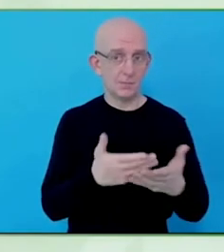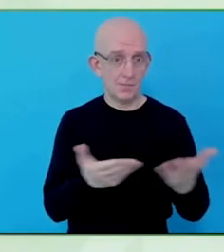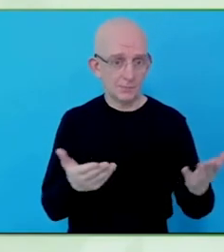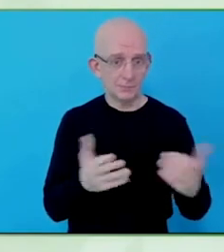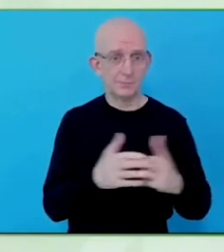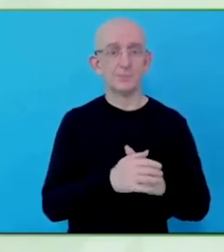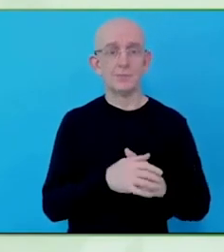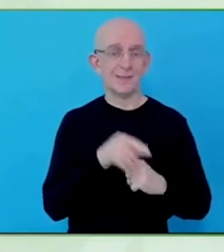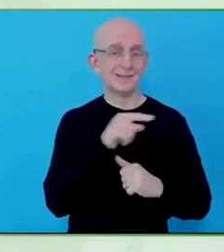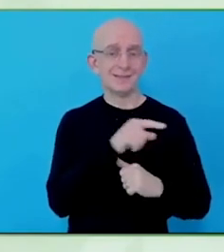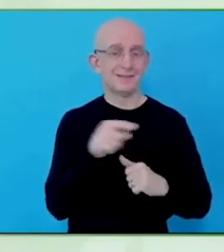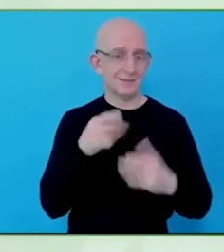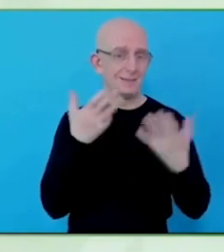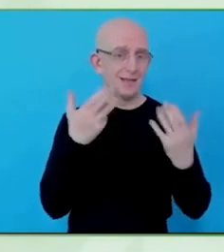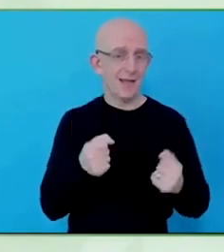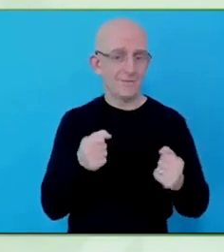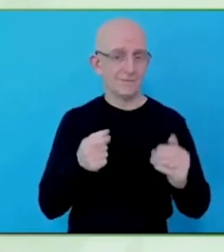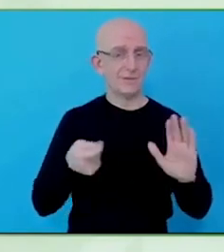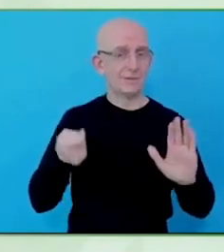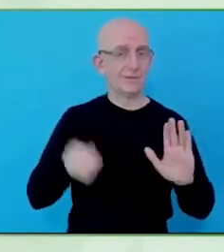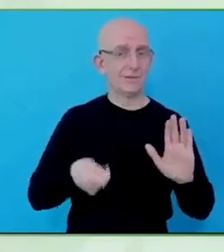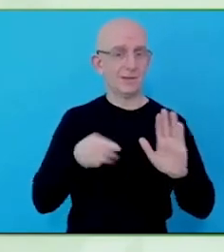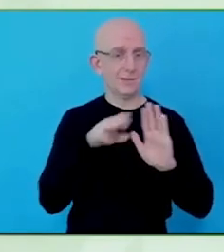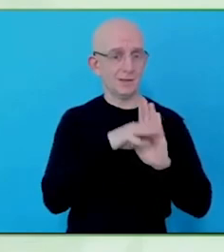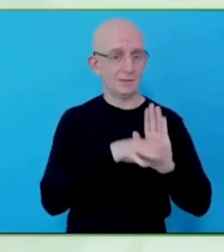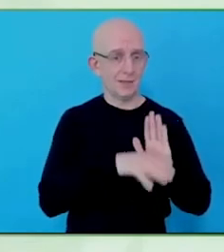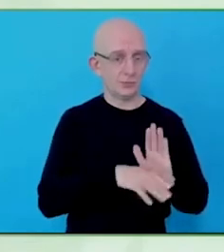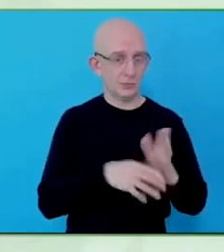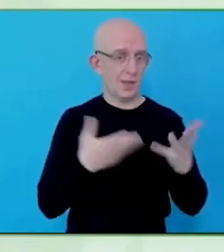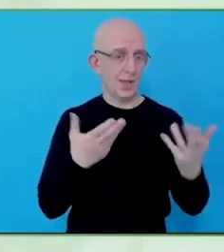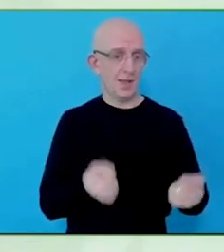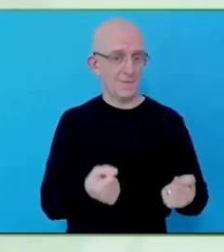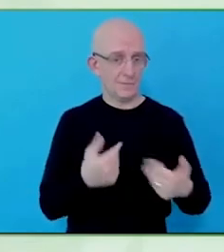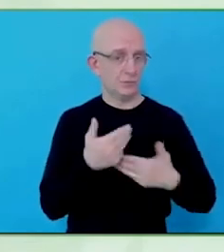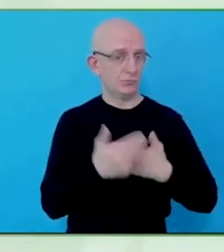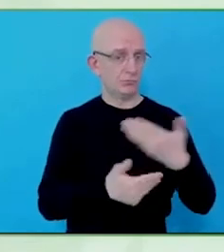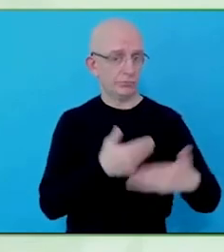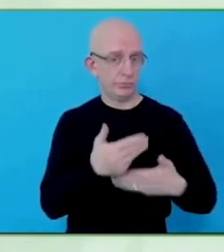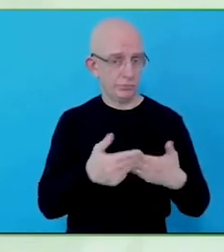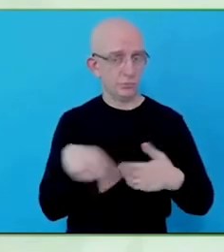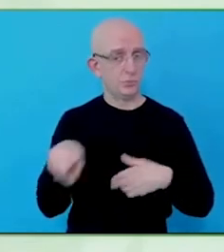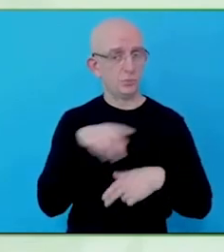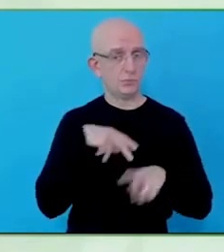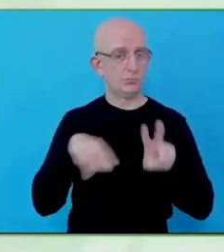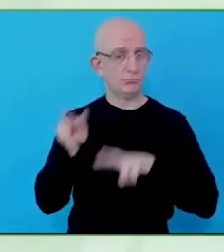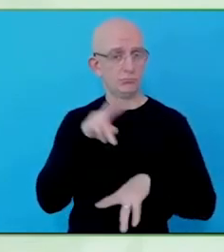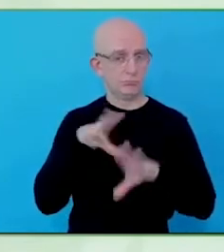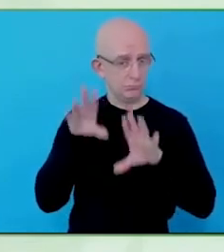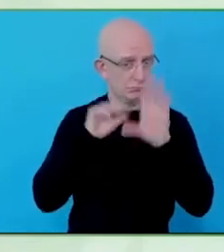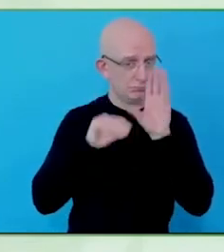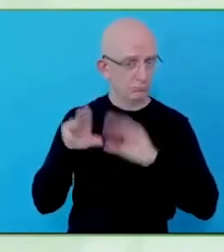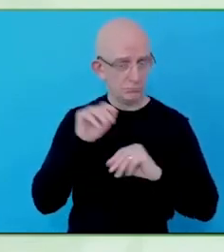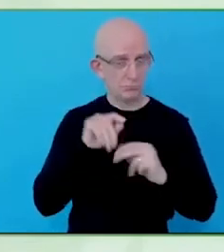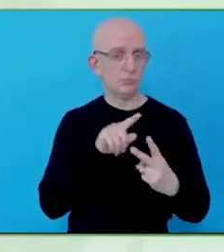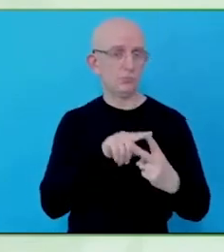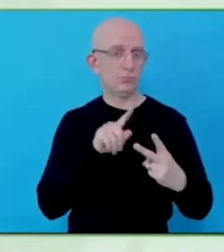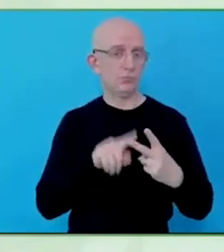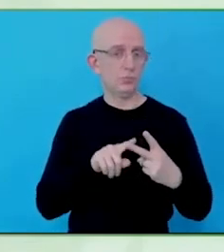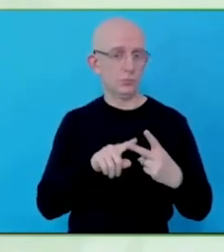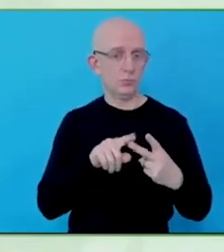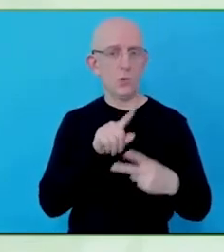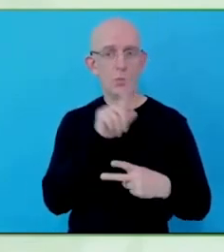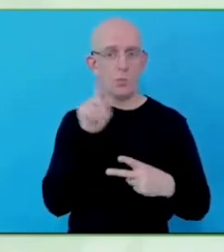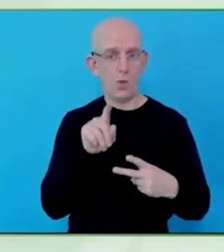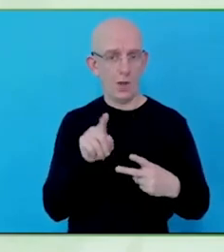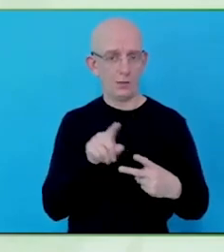The big thing is to see the big picture, to see the whole process, to keep the customer in mind, and